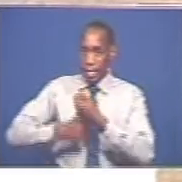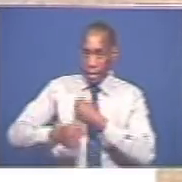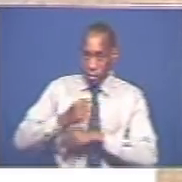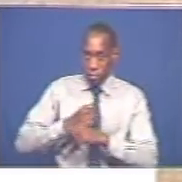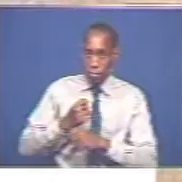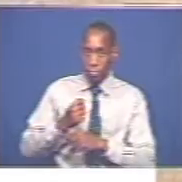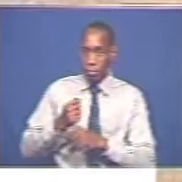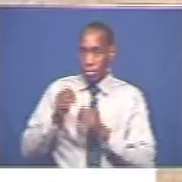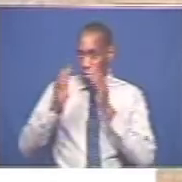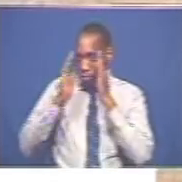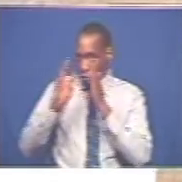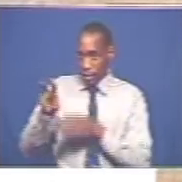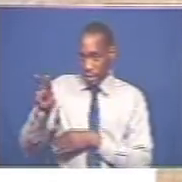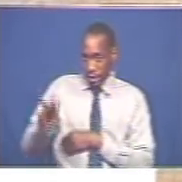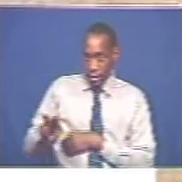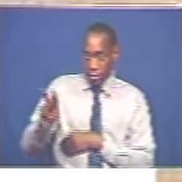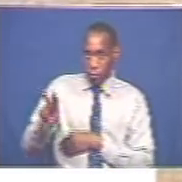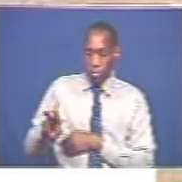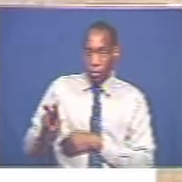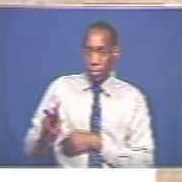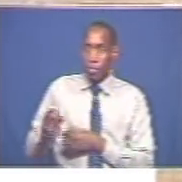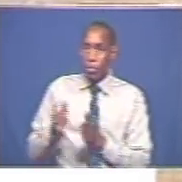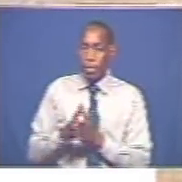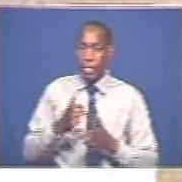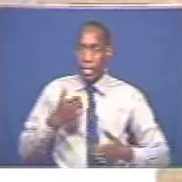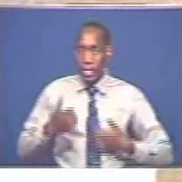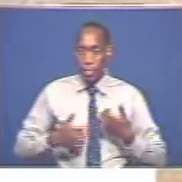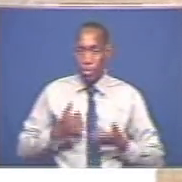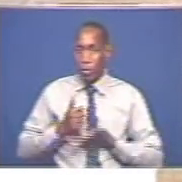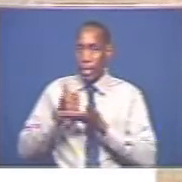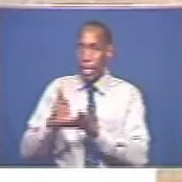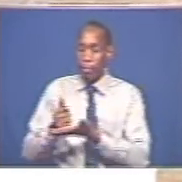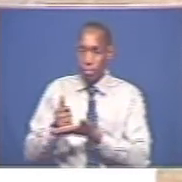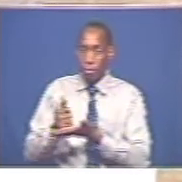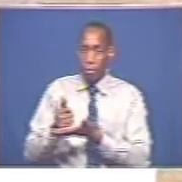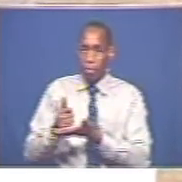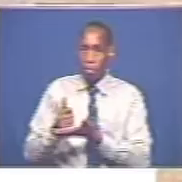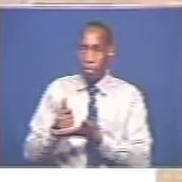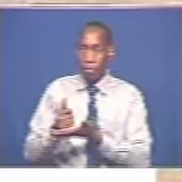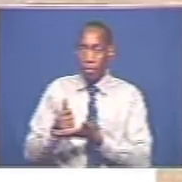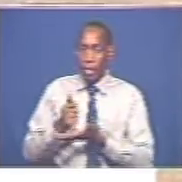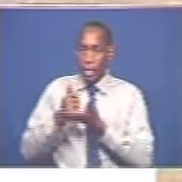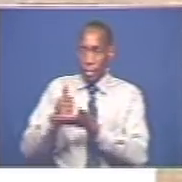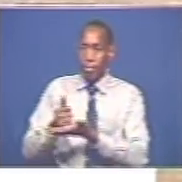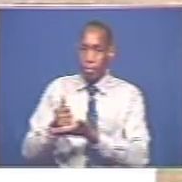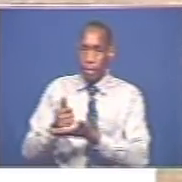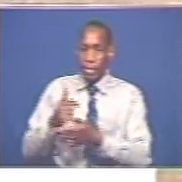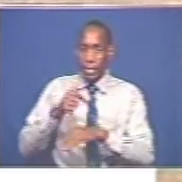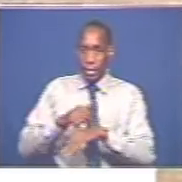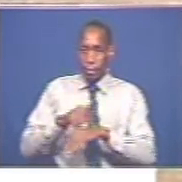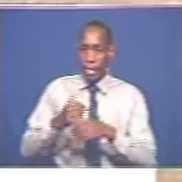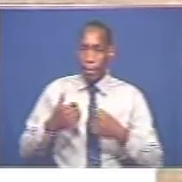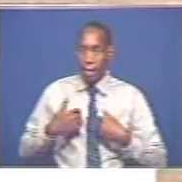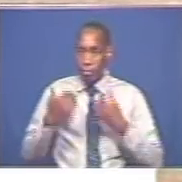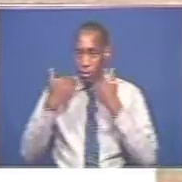Observe their attitude, observe their mood, mm. and help them. Help them through it. Because yeah. when you're going through